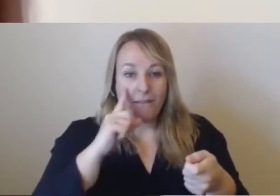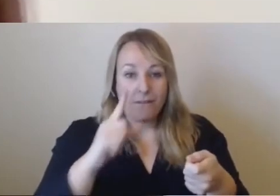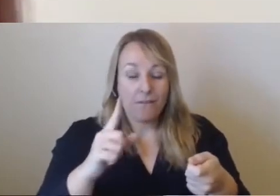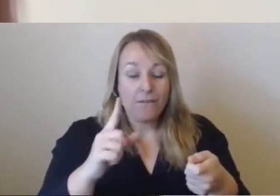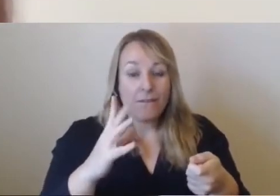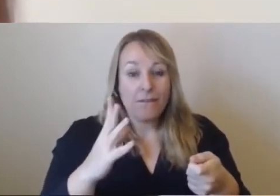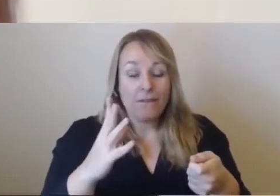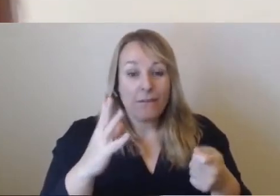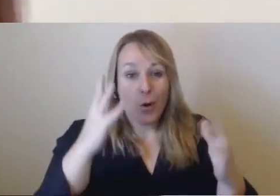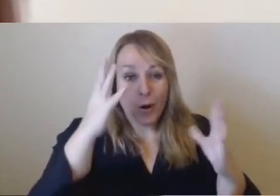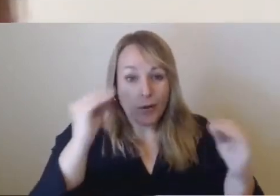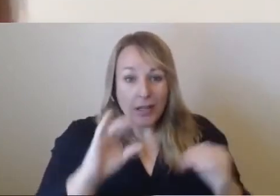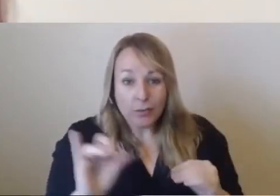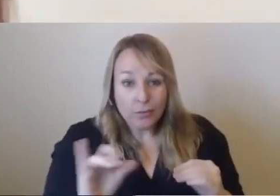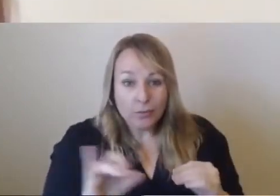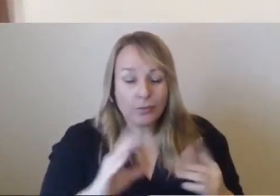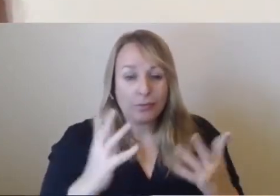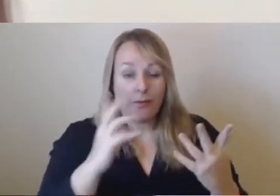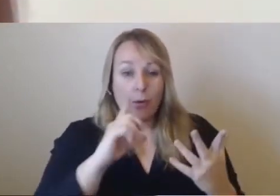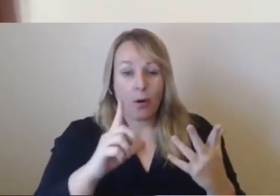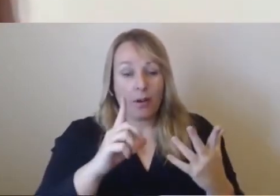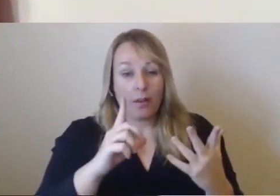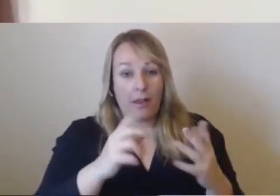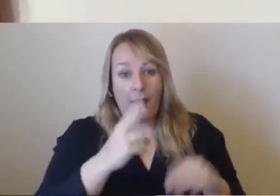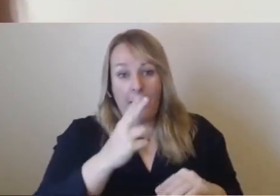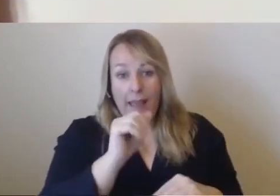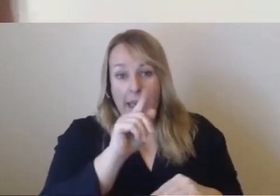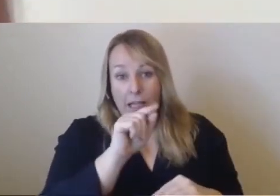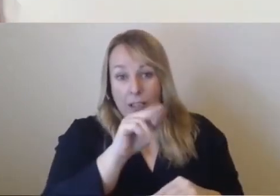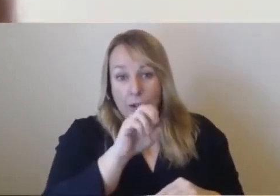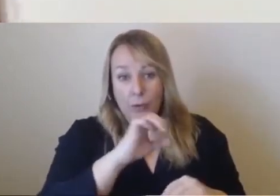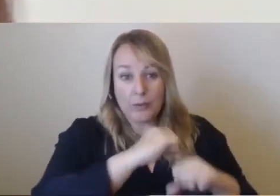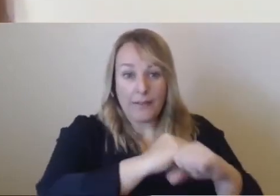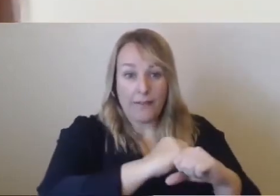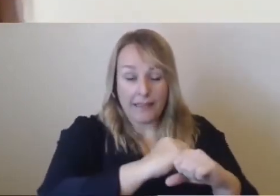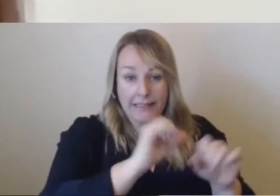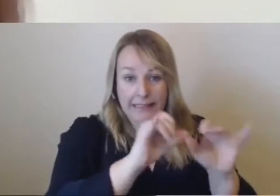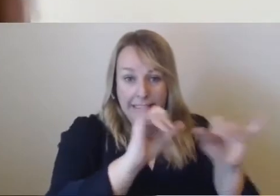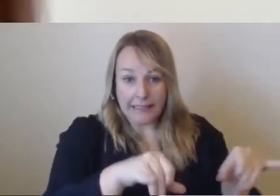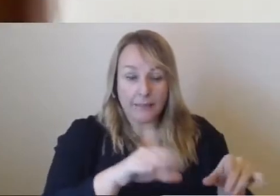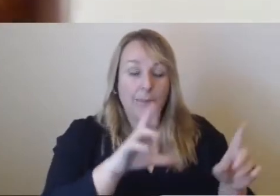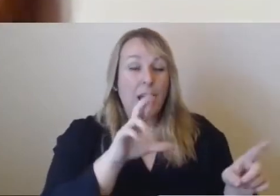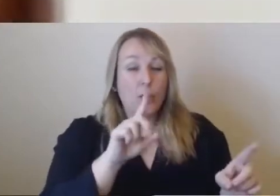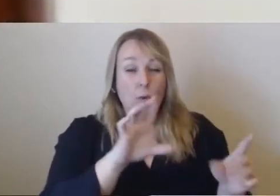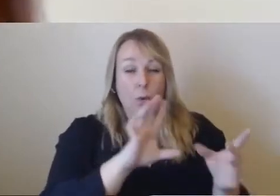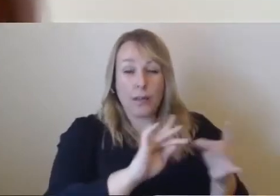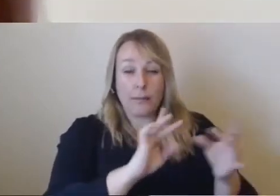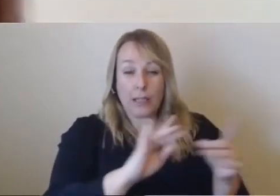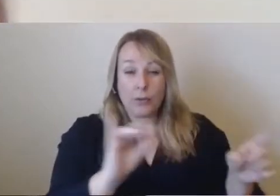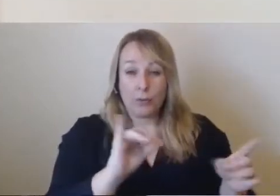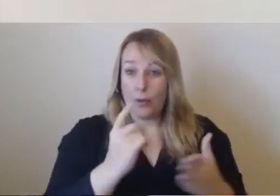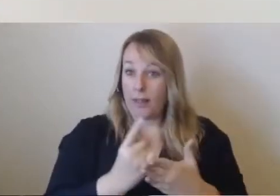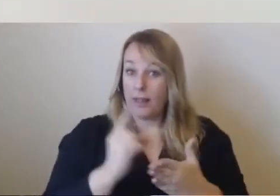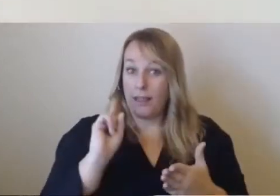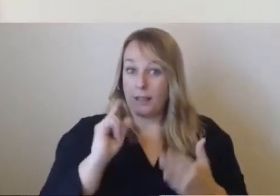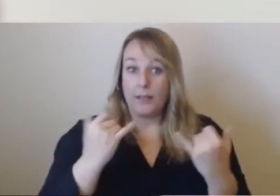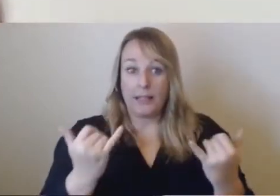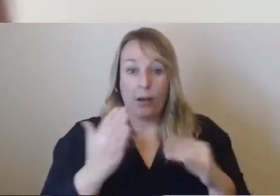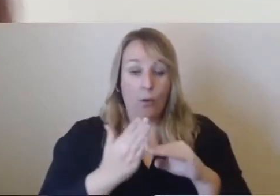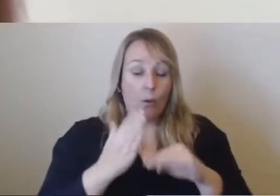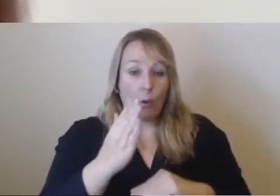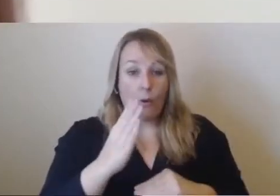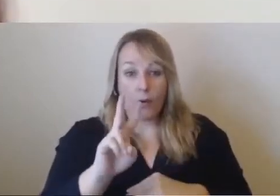High Altitude Area Defense System. And as Roland mentioned, Australia, obviously this last week, you've got over a